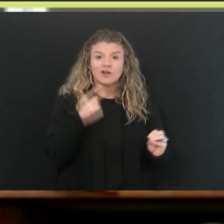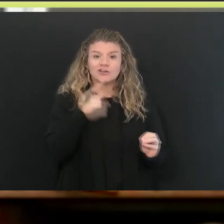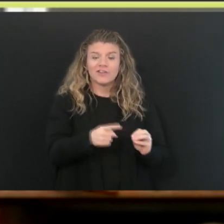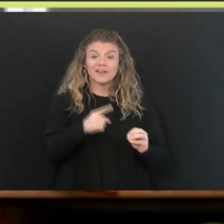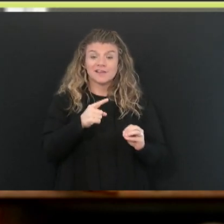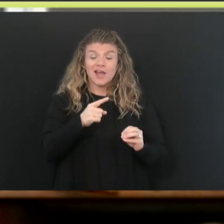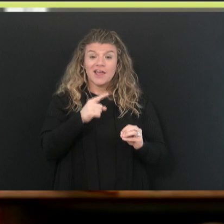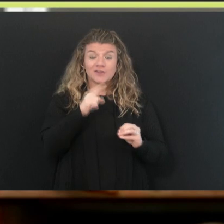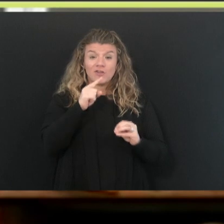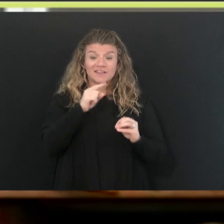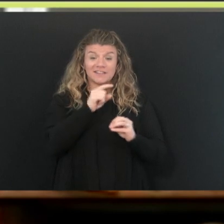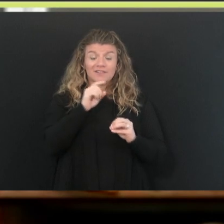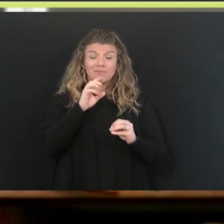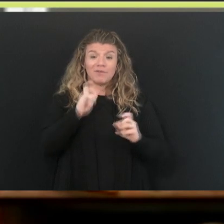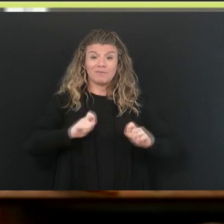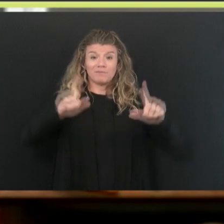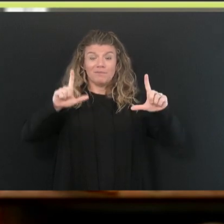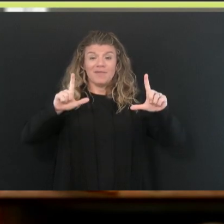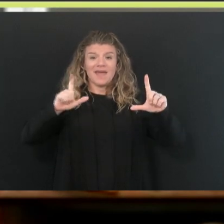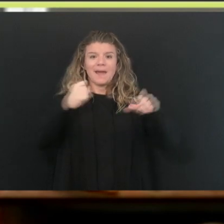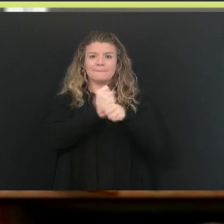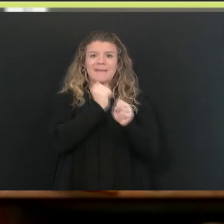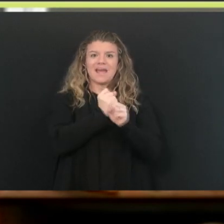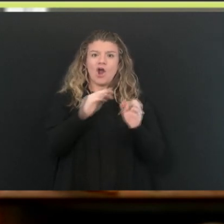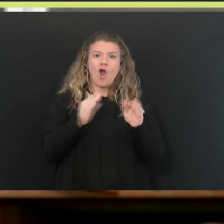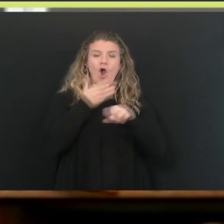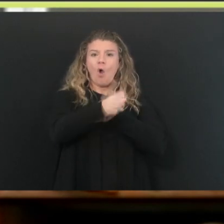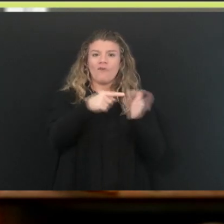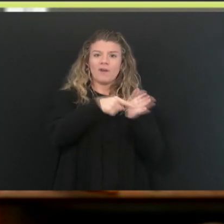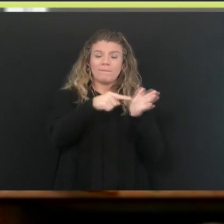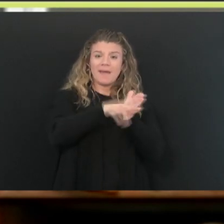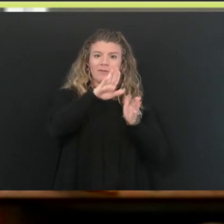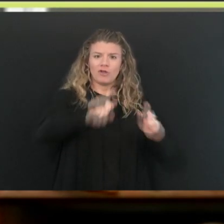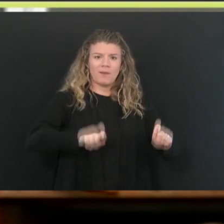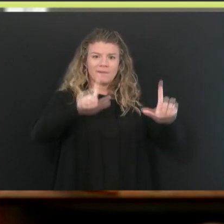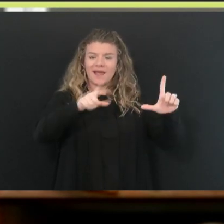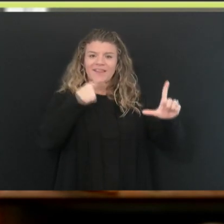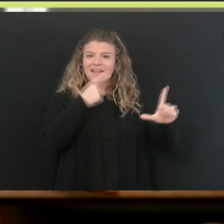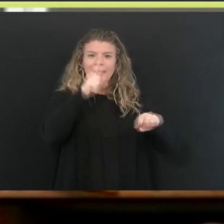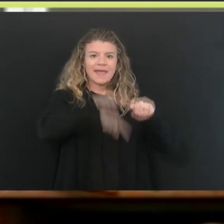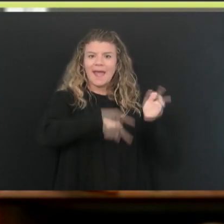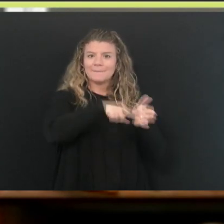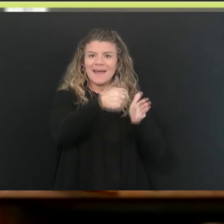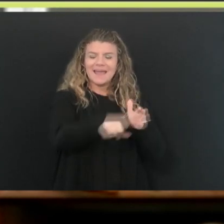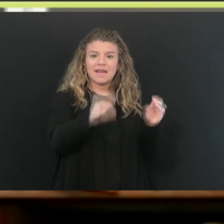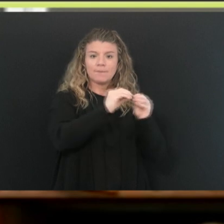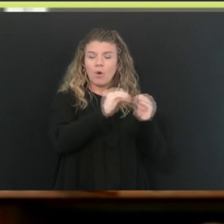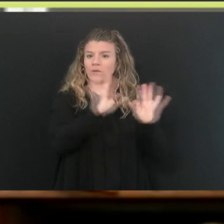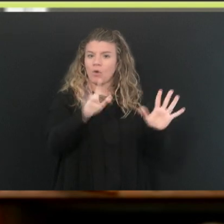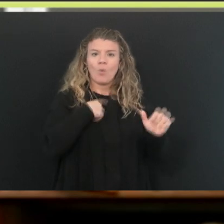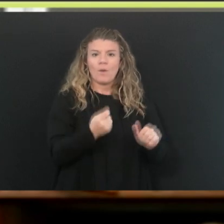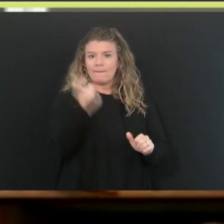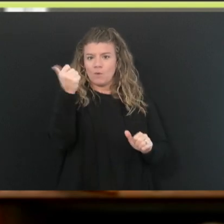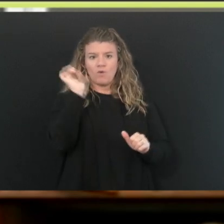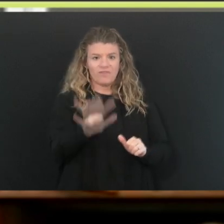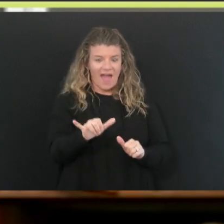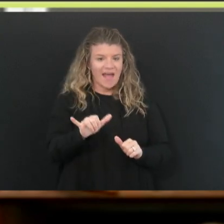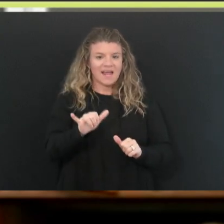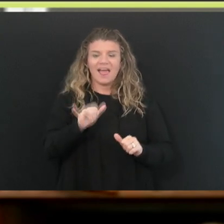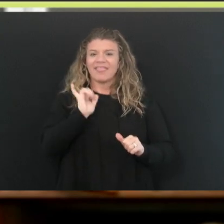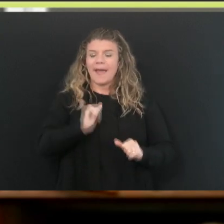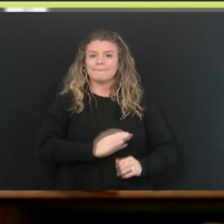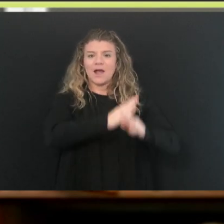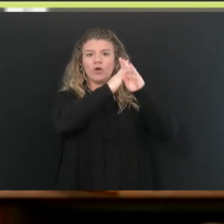overpayment on their dashboard and also prevent them from doing their weekly certifications. That's been removed. The banner indicating